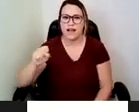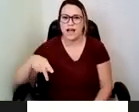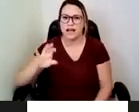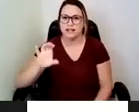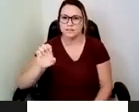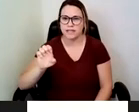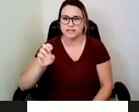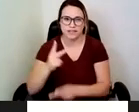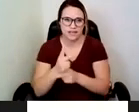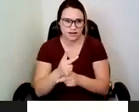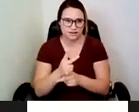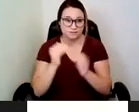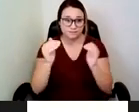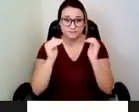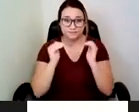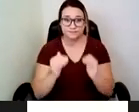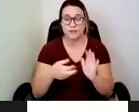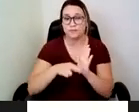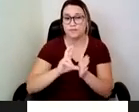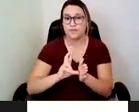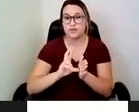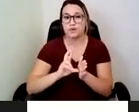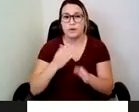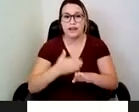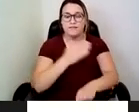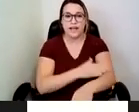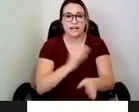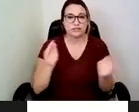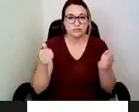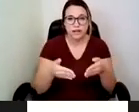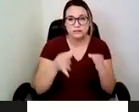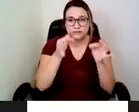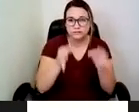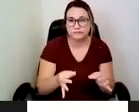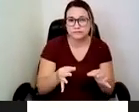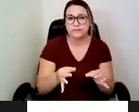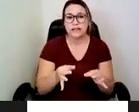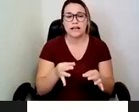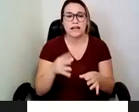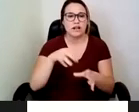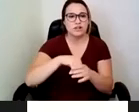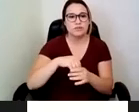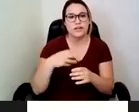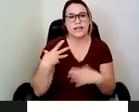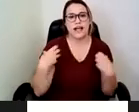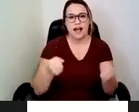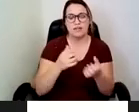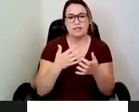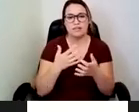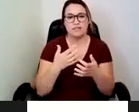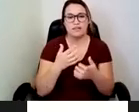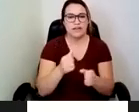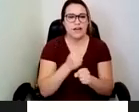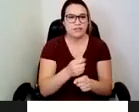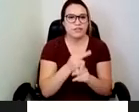over advanced directives, including healthcare proxies, what's a surrogate decision maker, the MOLTS form, and how those directives